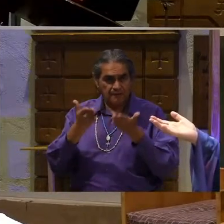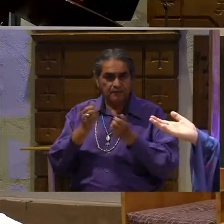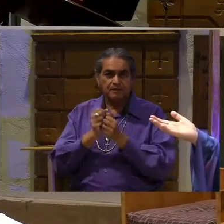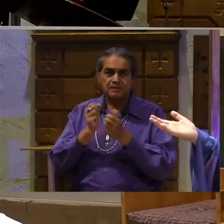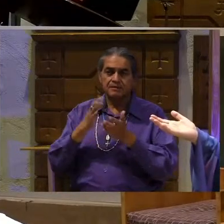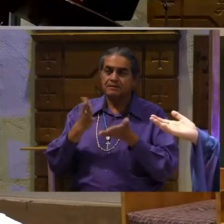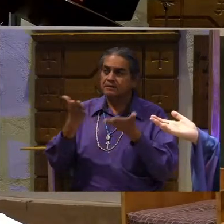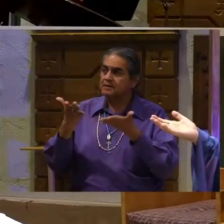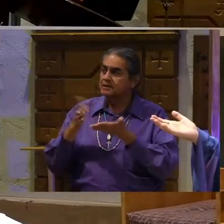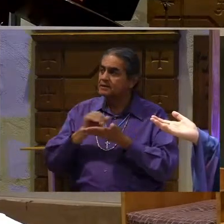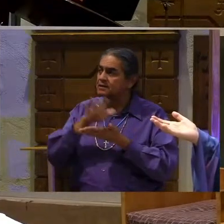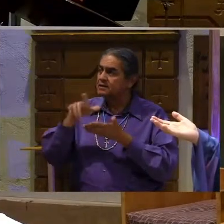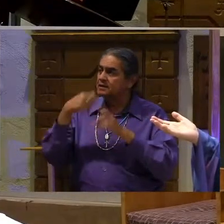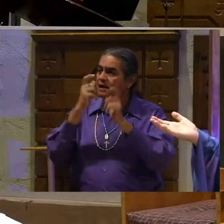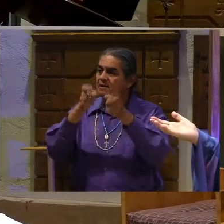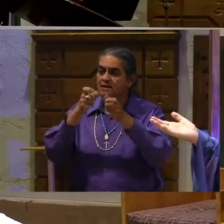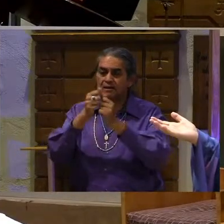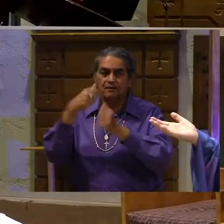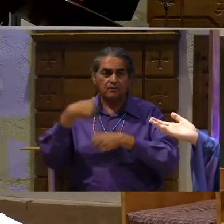from among your gifts to us.